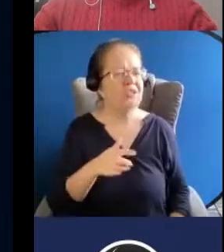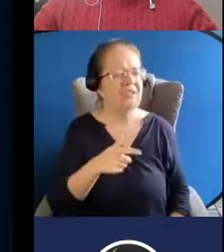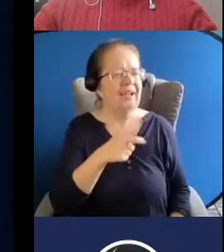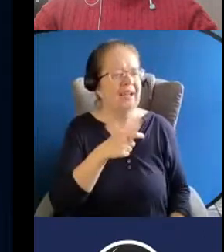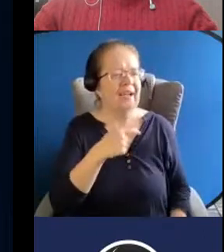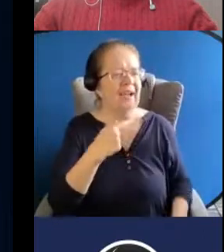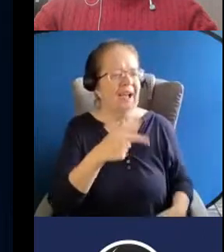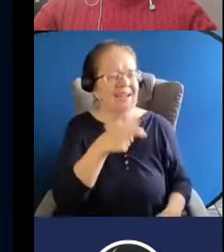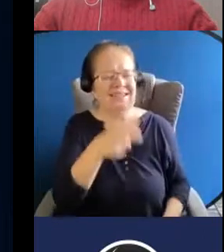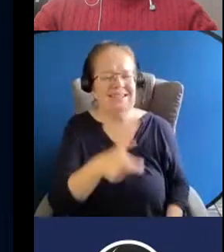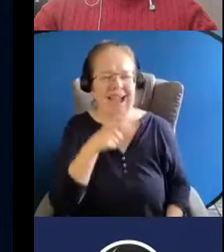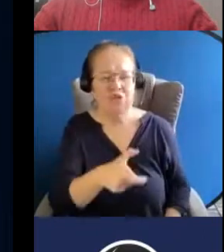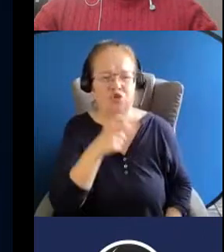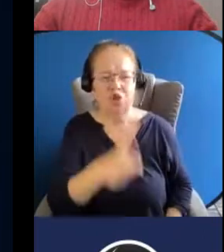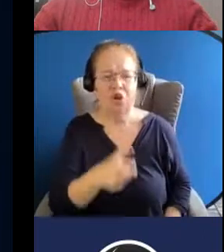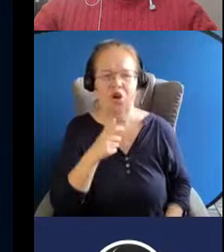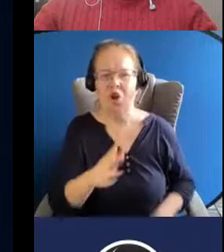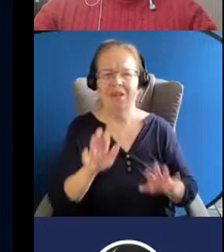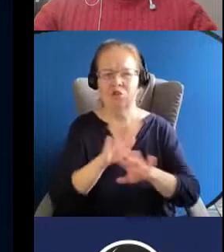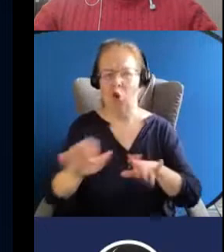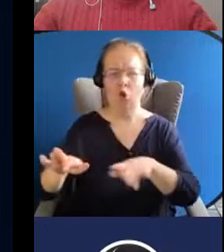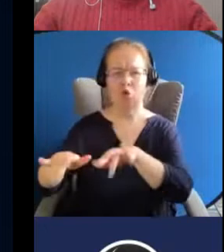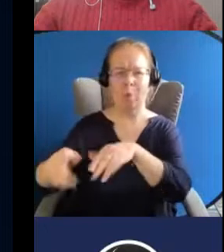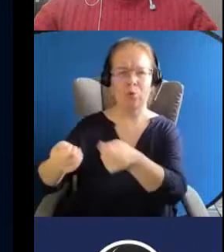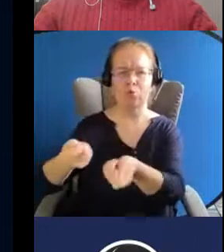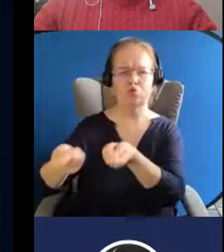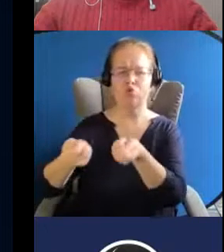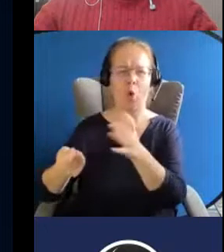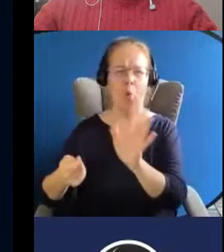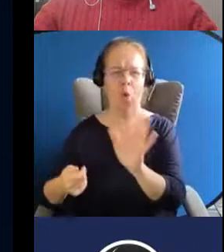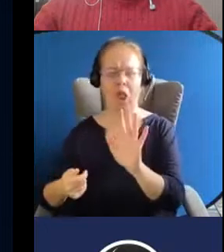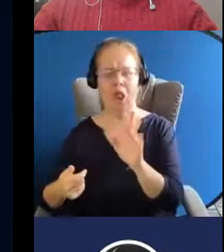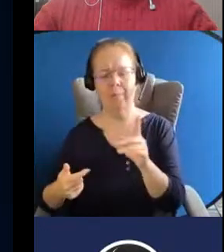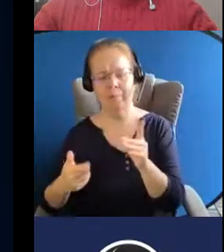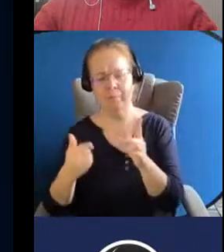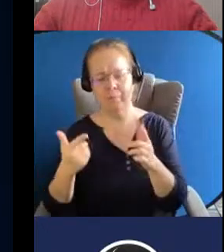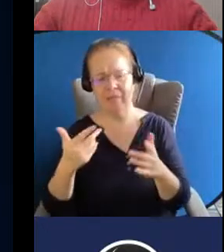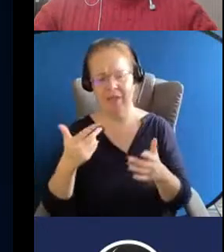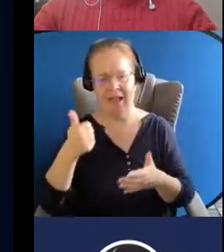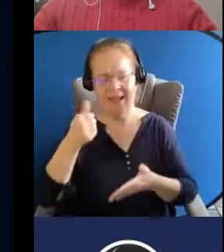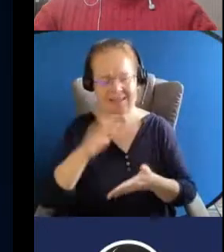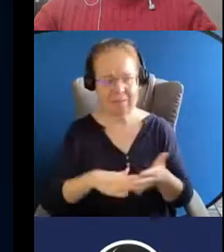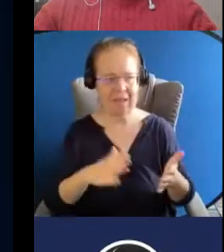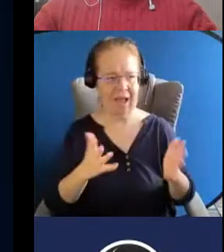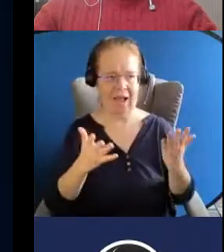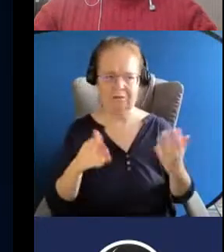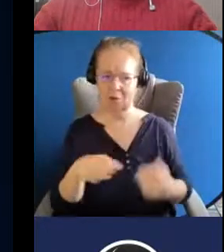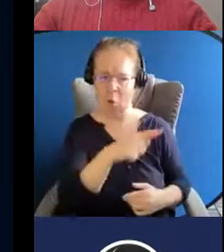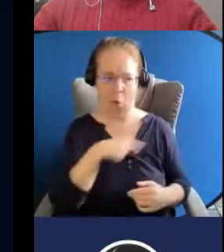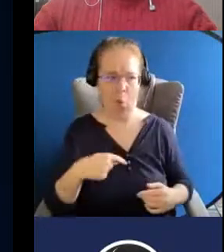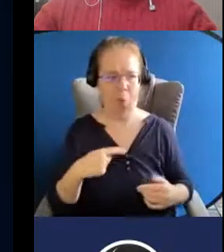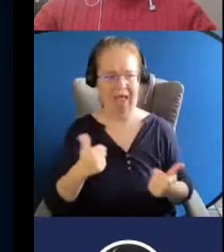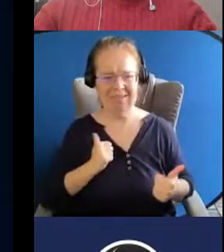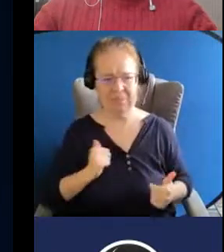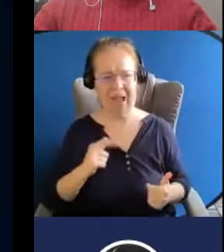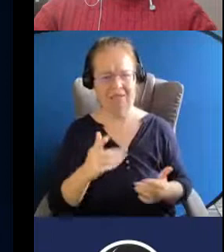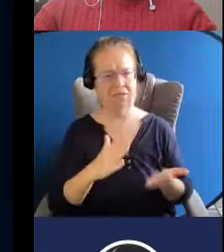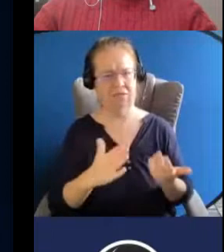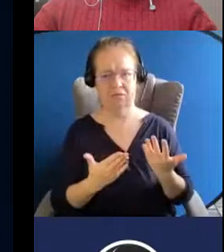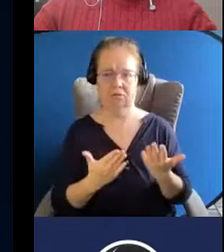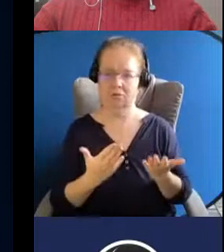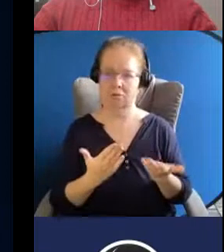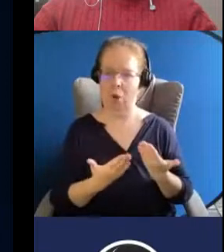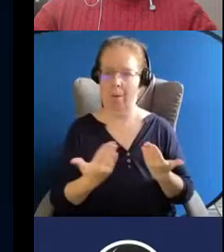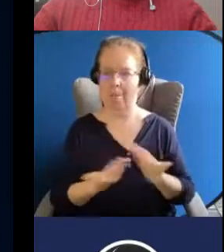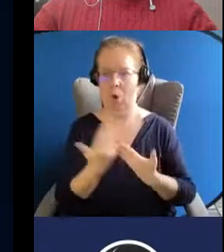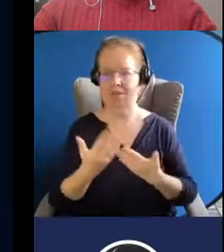don't think it's not computer control, but it's that experience that people now expect from modern technology, that you've just got great voice